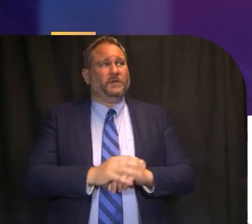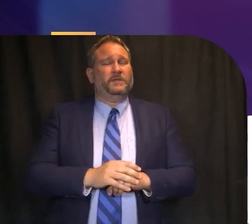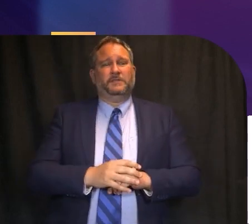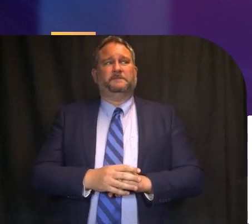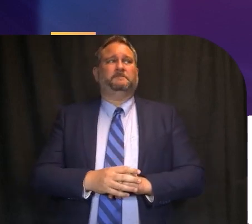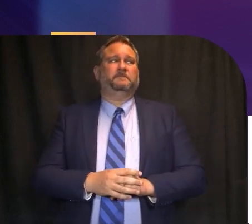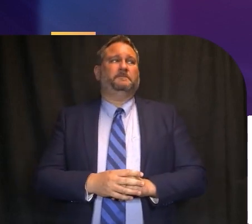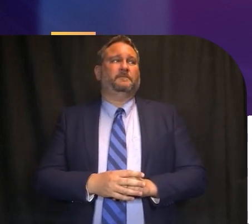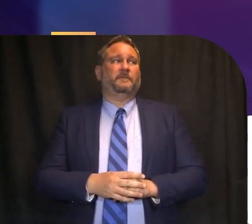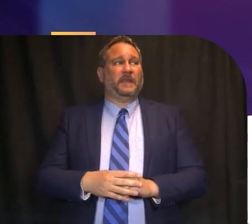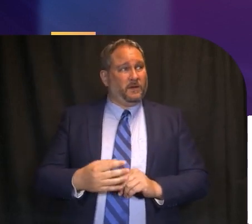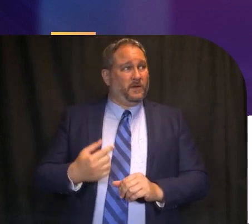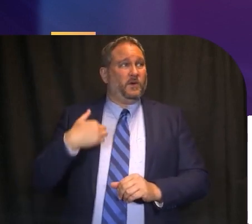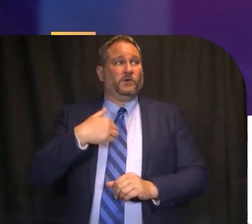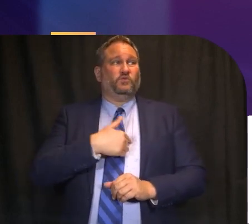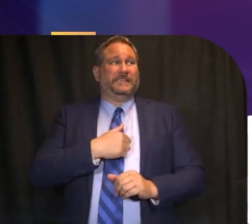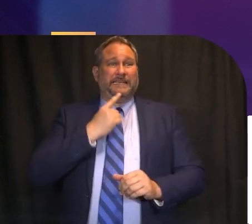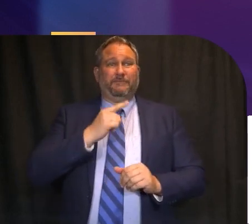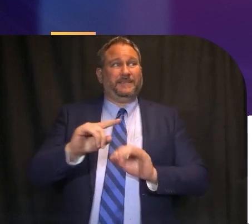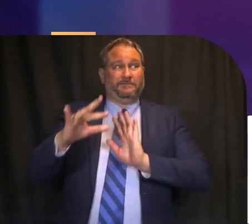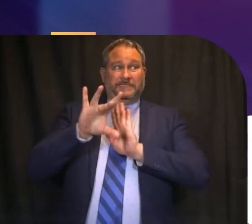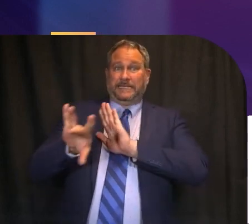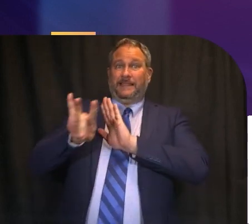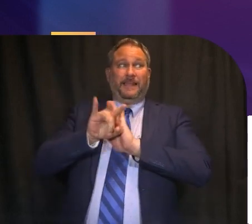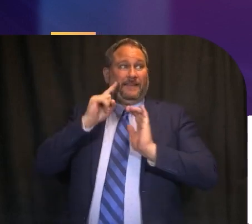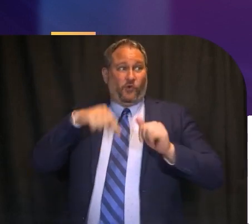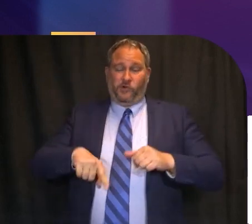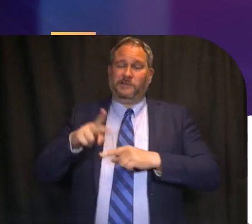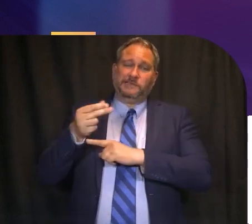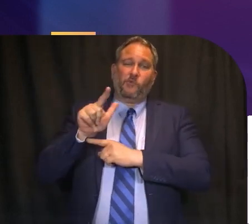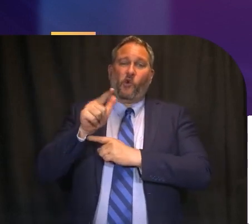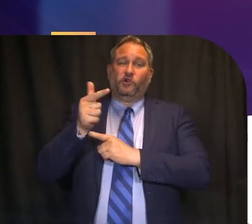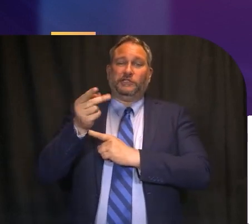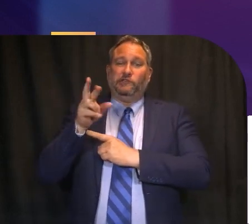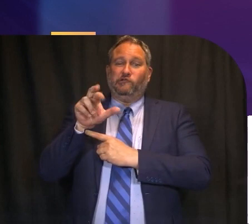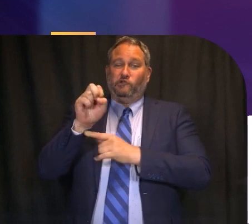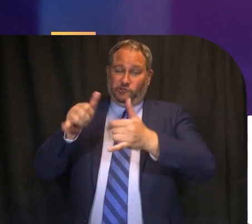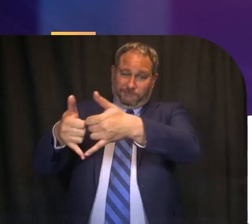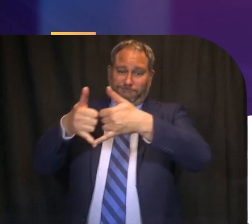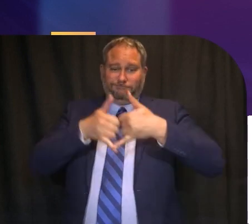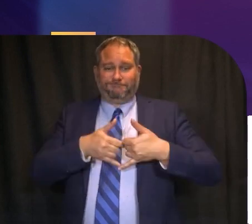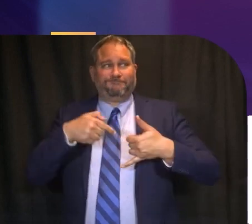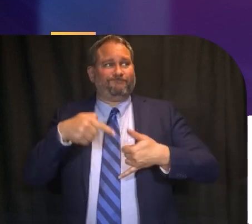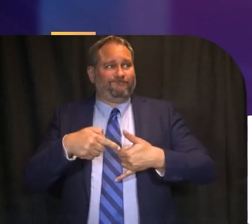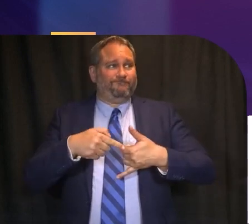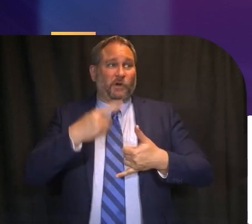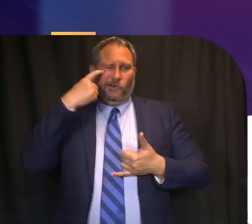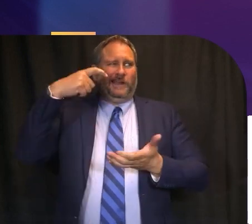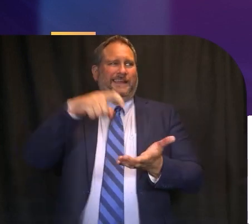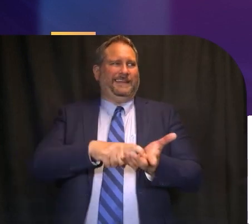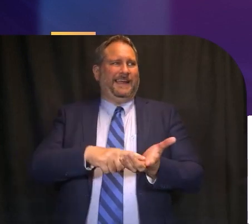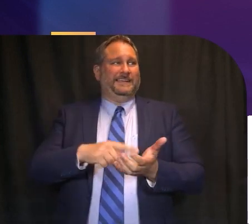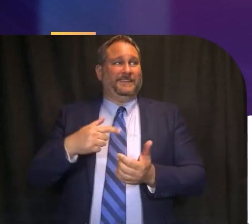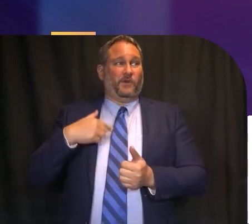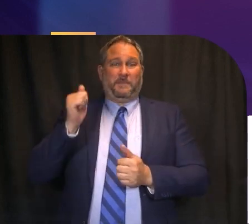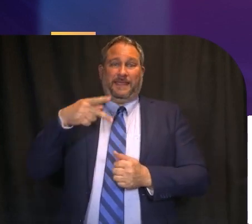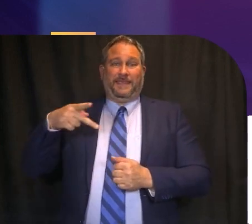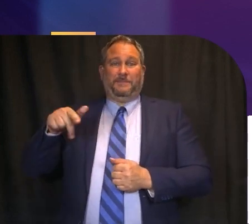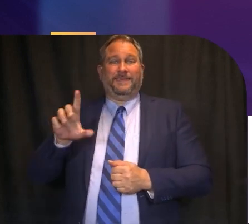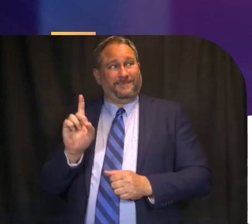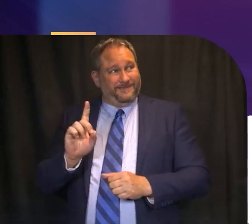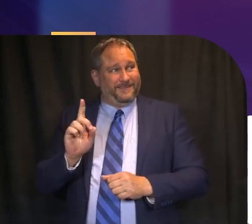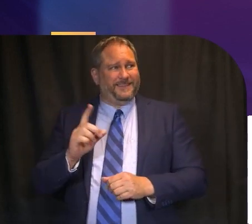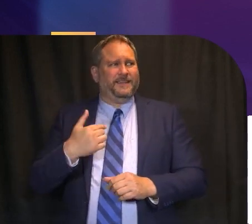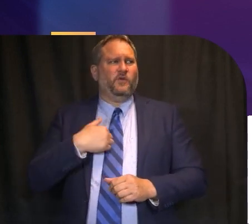Award. With this recognition and support from the AAPD, we'll have the opportunity to introduce our project to the greater disability community.